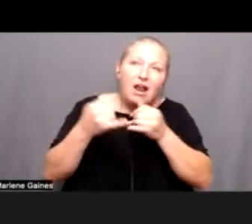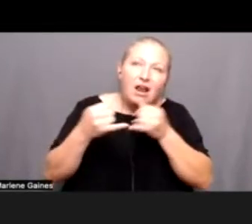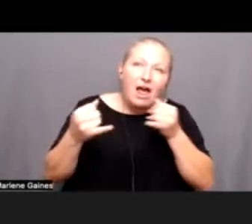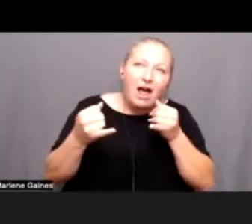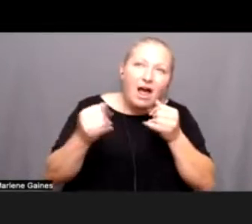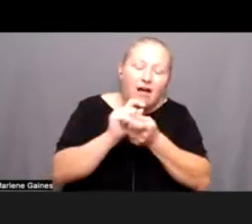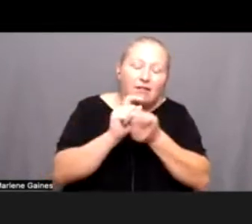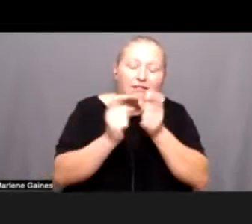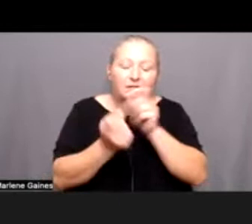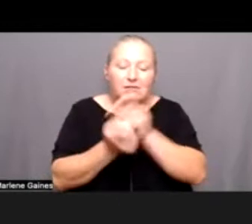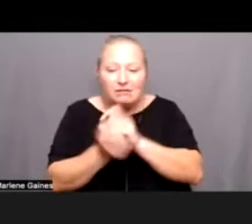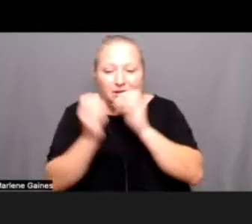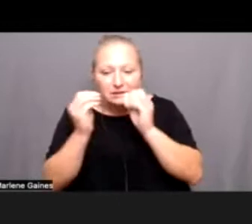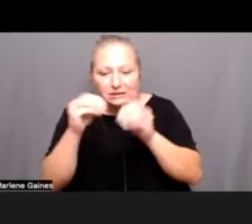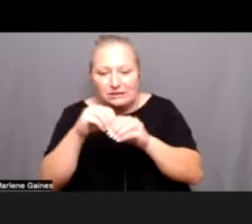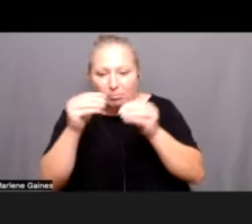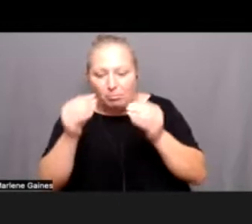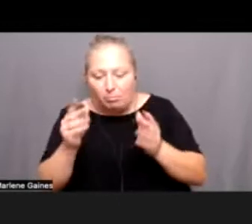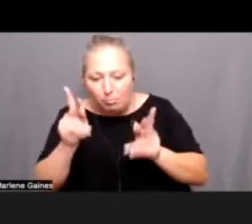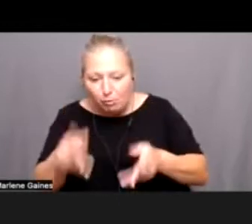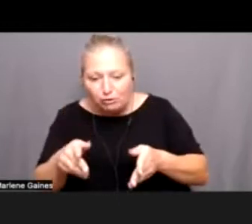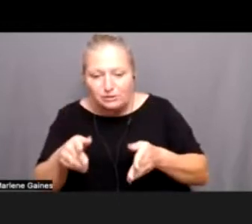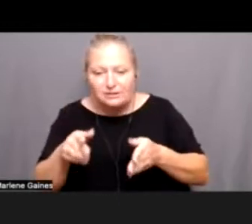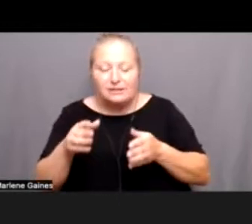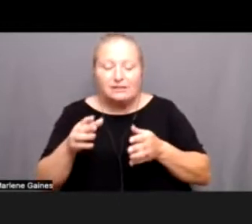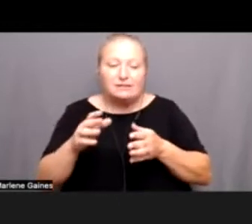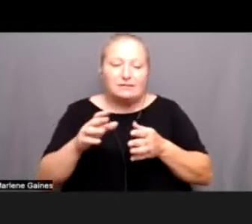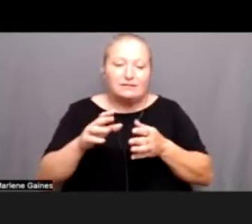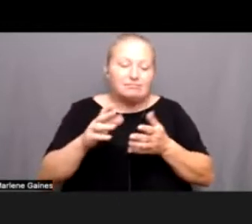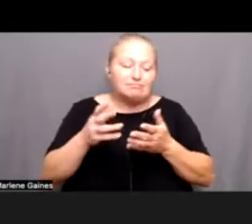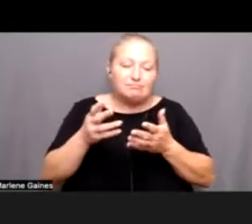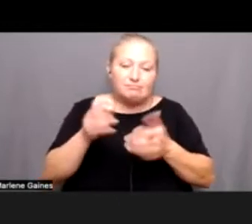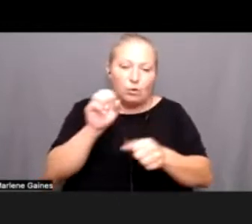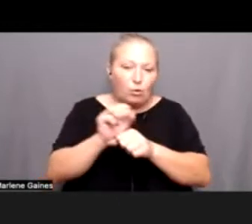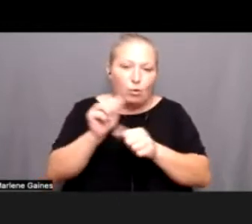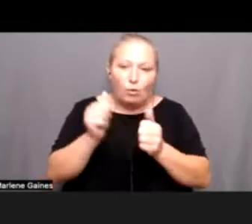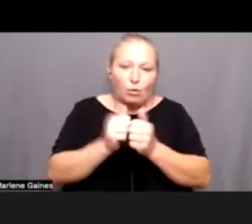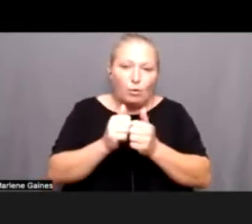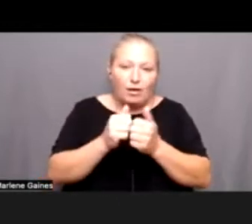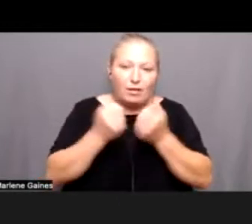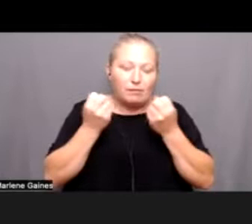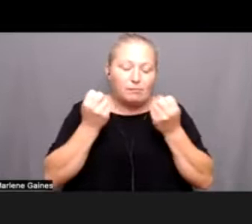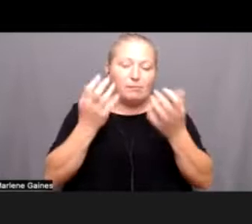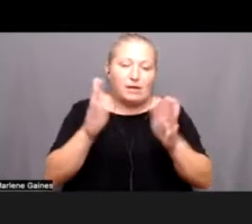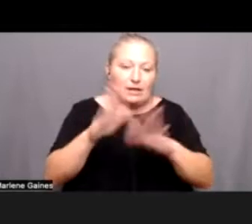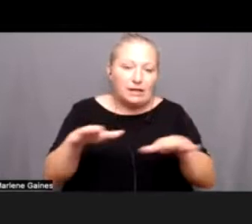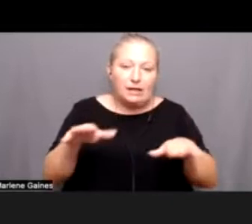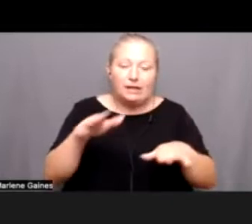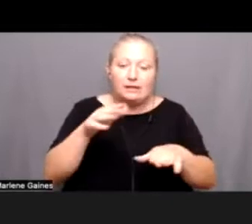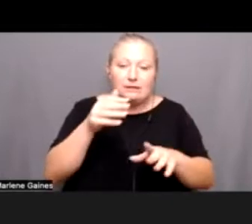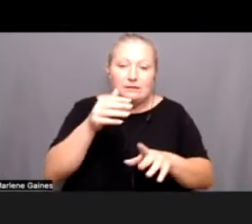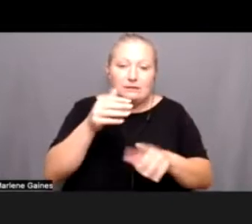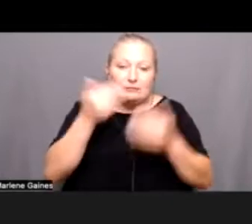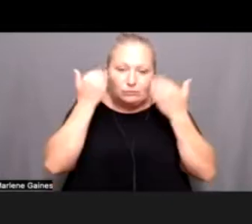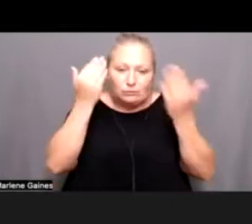and teach in person, to, you know, work with a bunch of kids who you